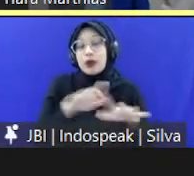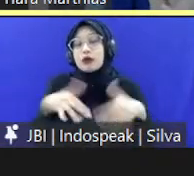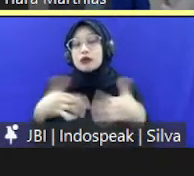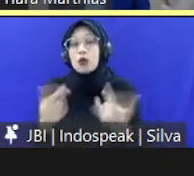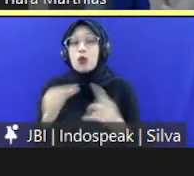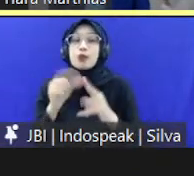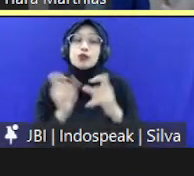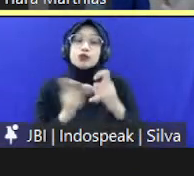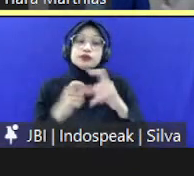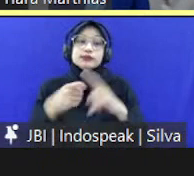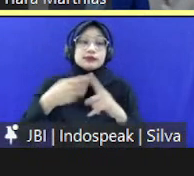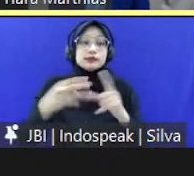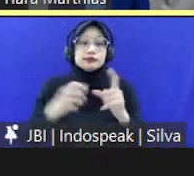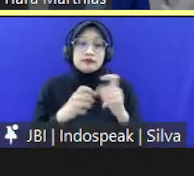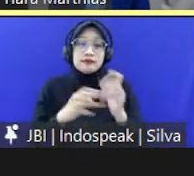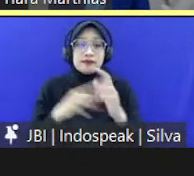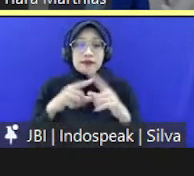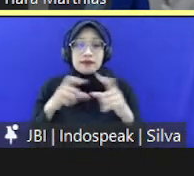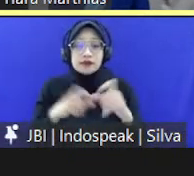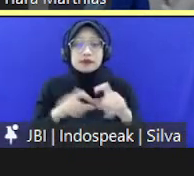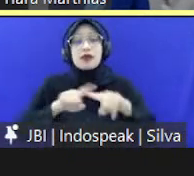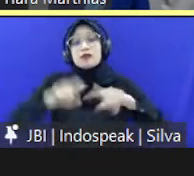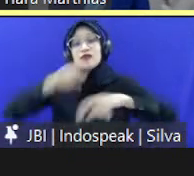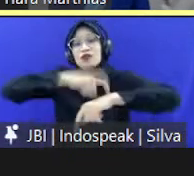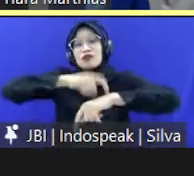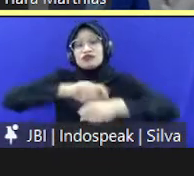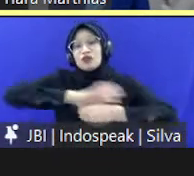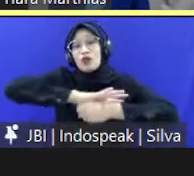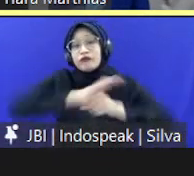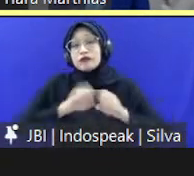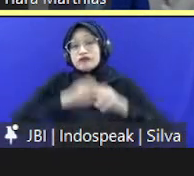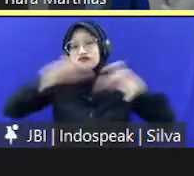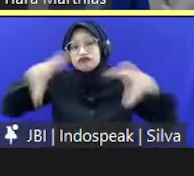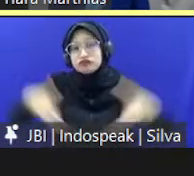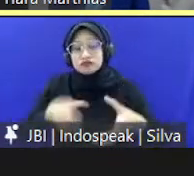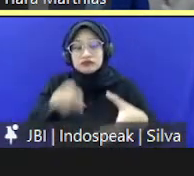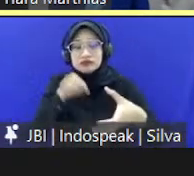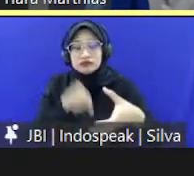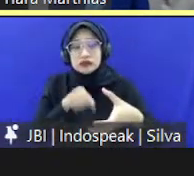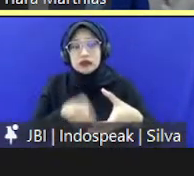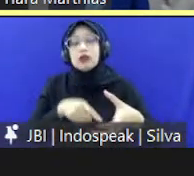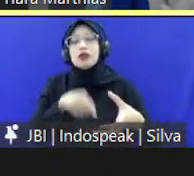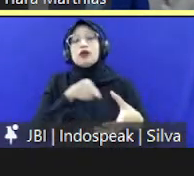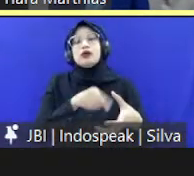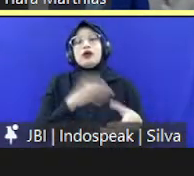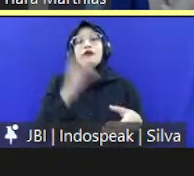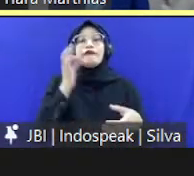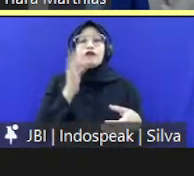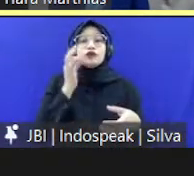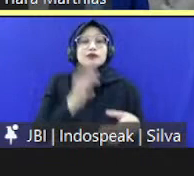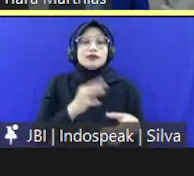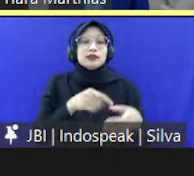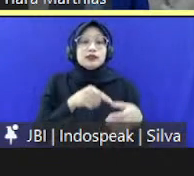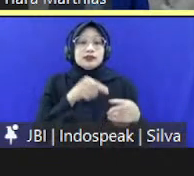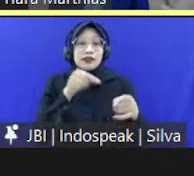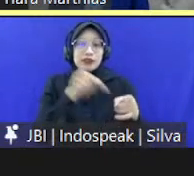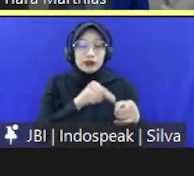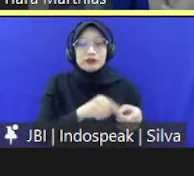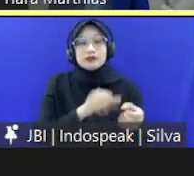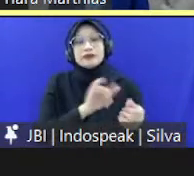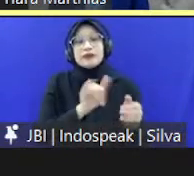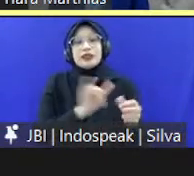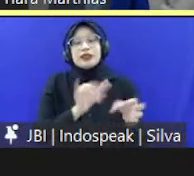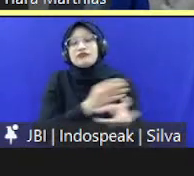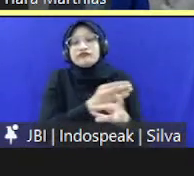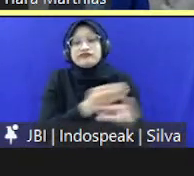population. And we also observed limited outreach program in terms of, for example, home visits in many of the areas which